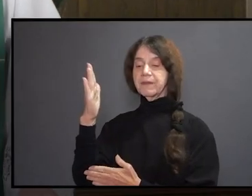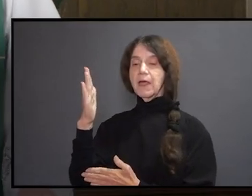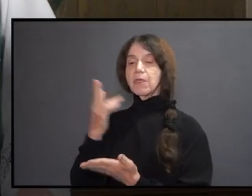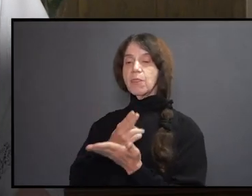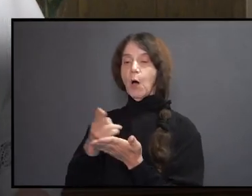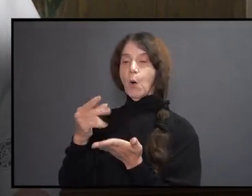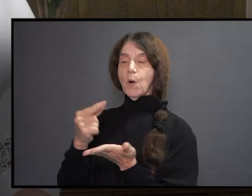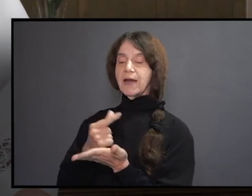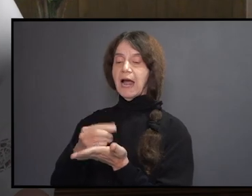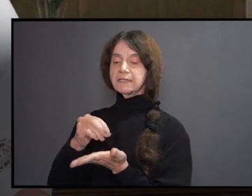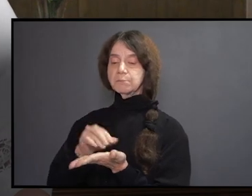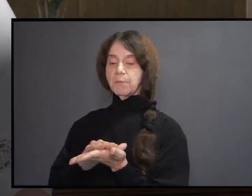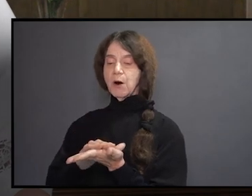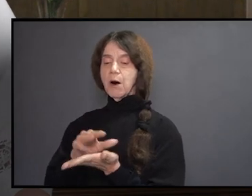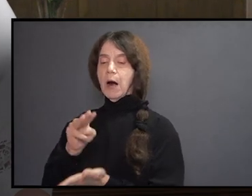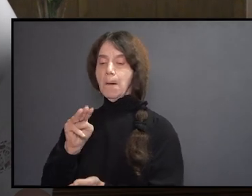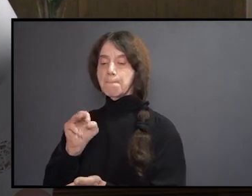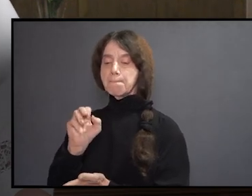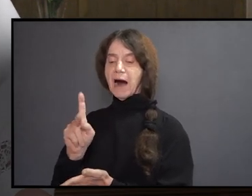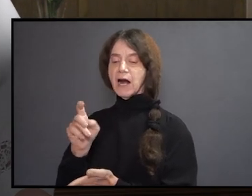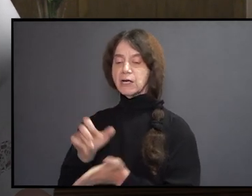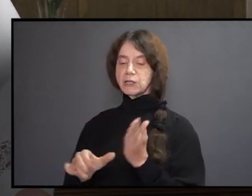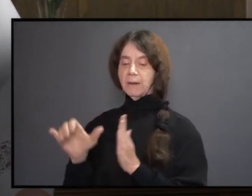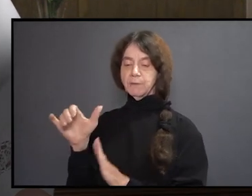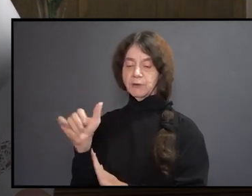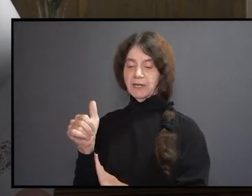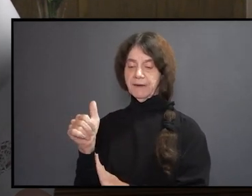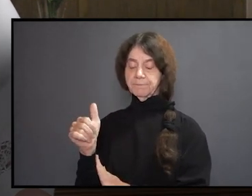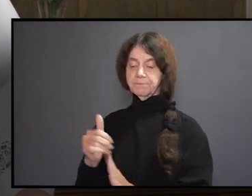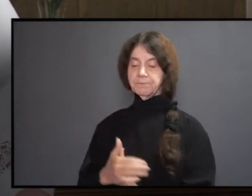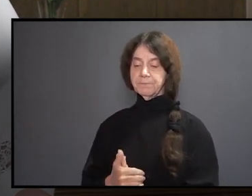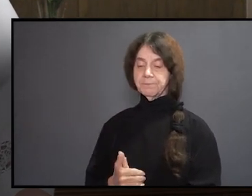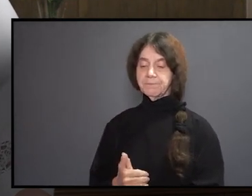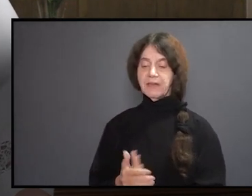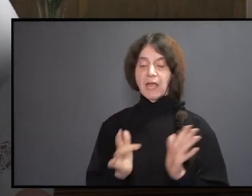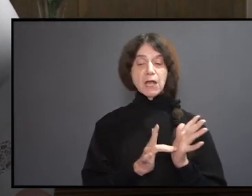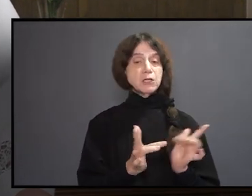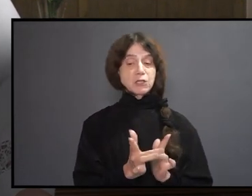The Holy Gospel is according to St. Mark, the 10th chapter.